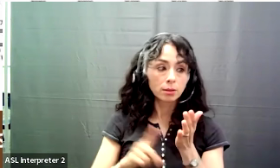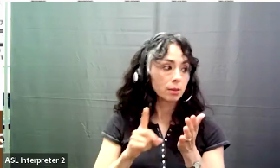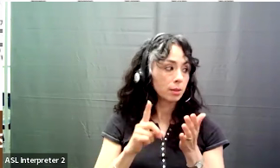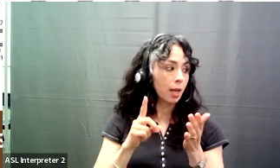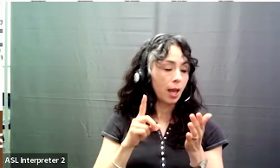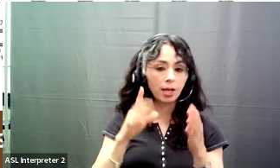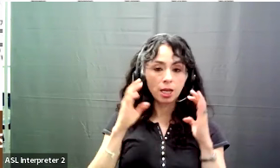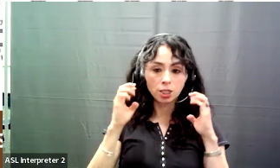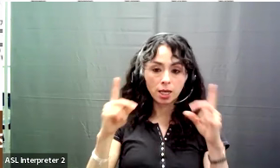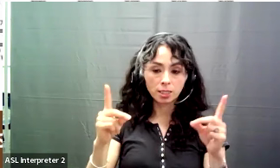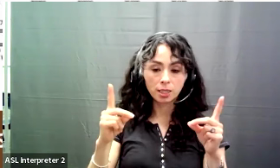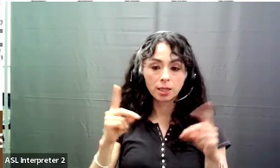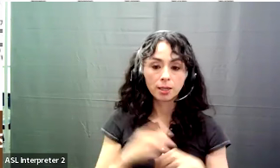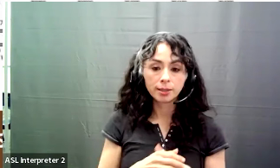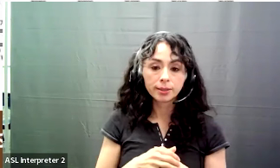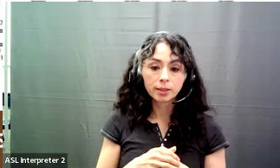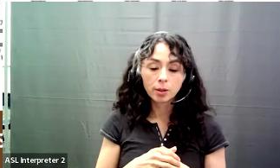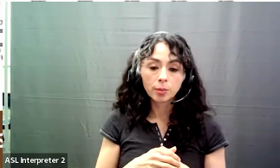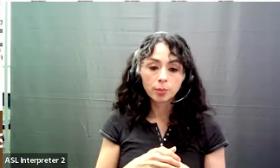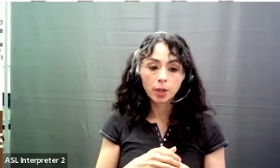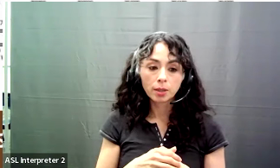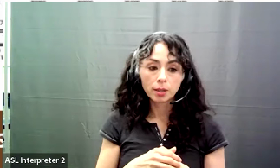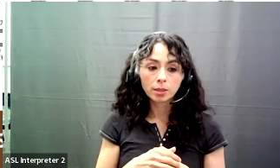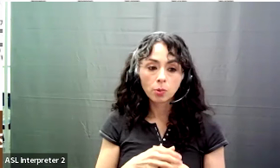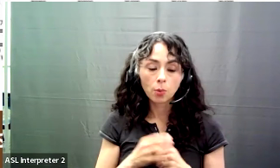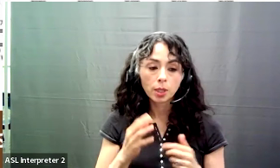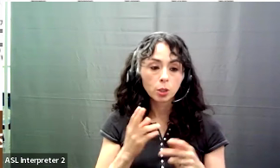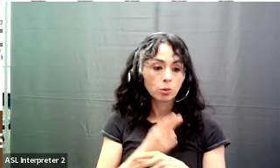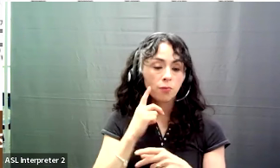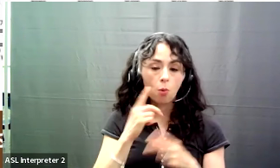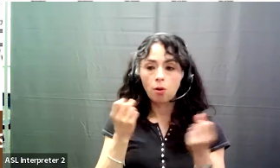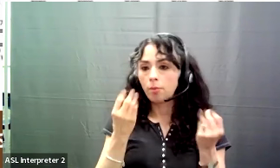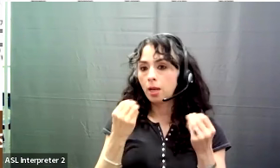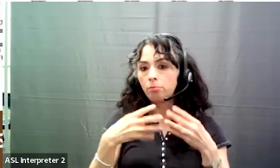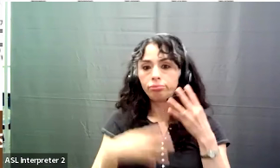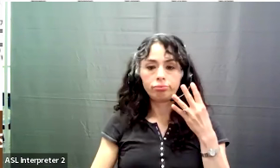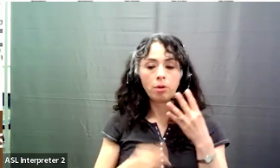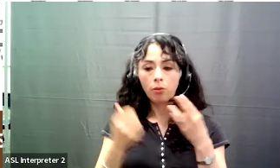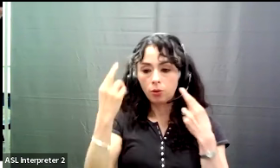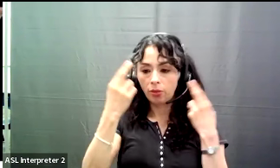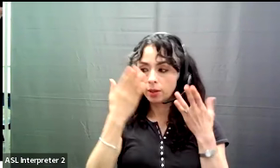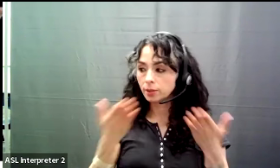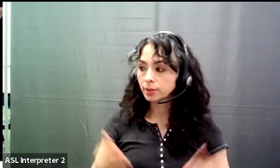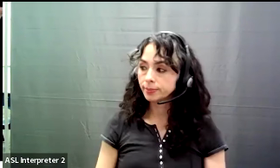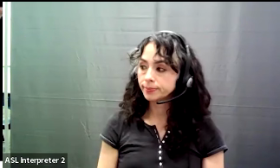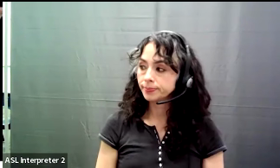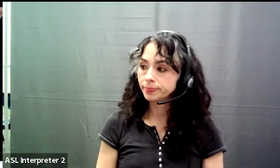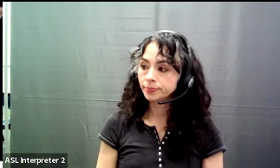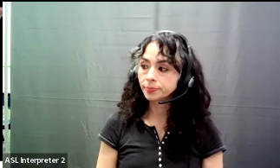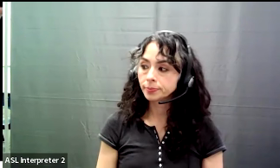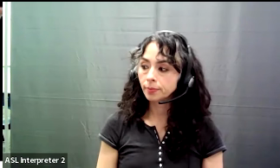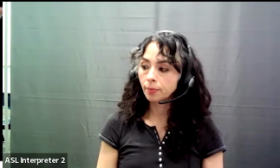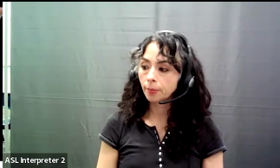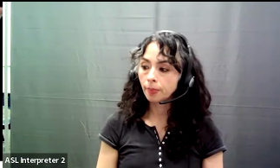But it goes further than that because it can be used in multiple things. A little